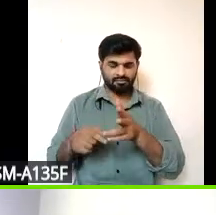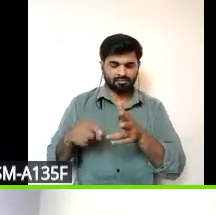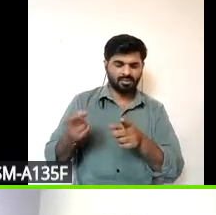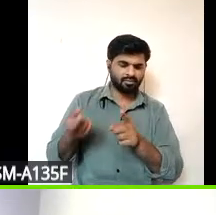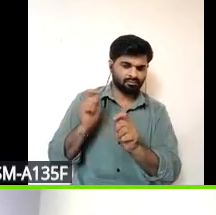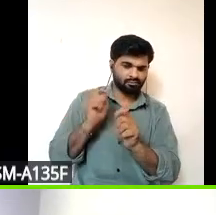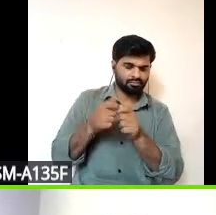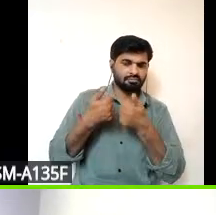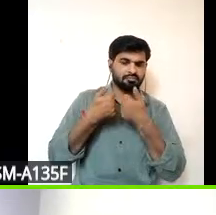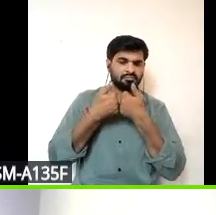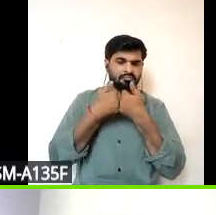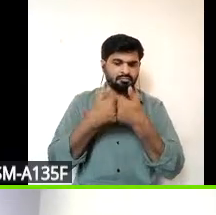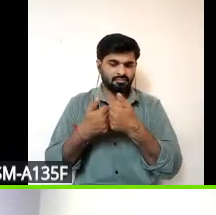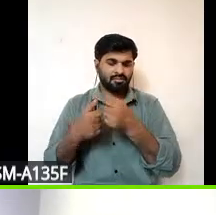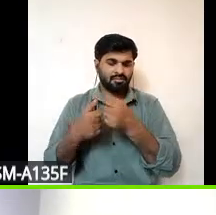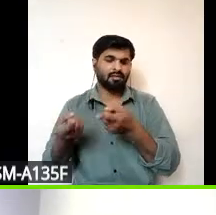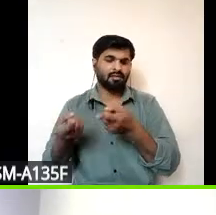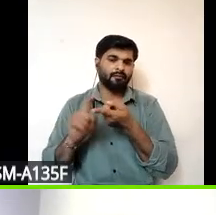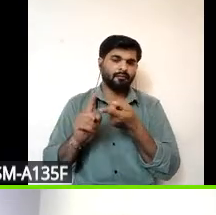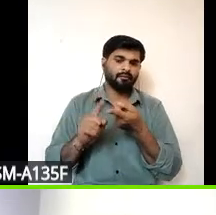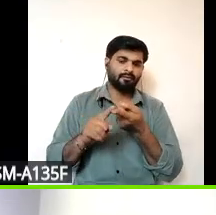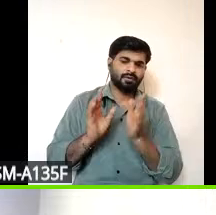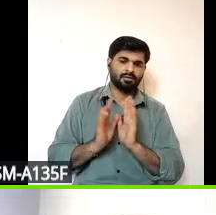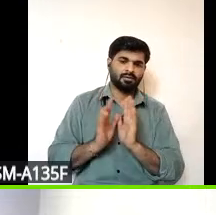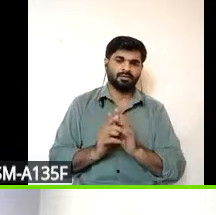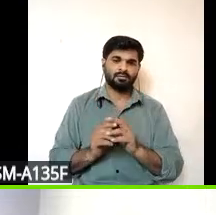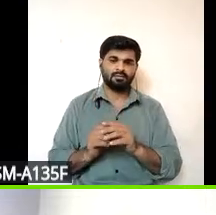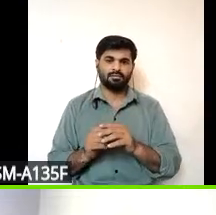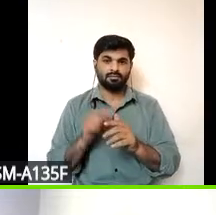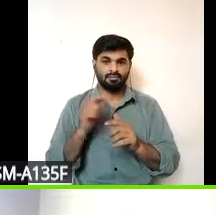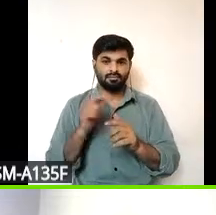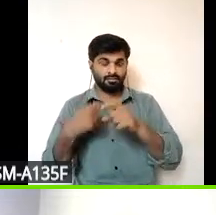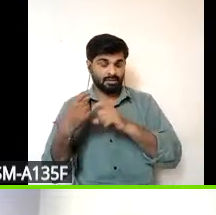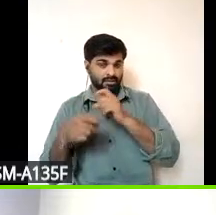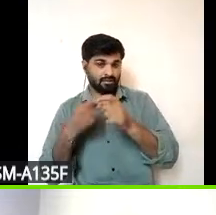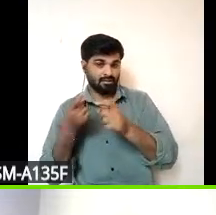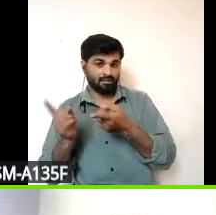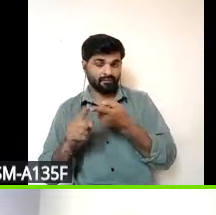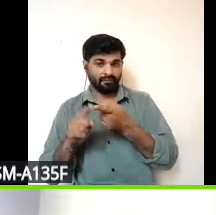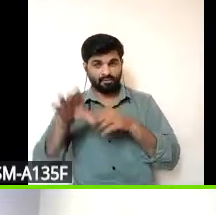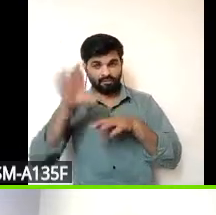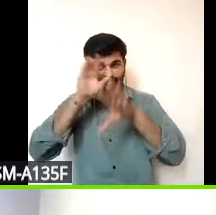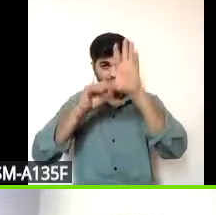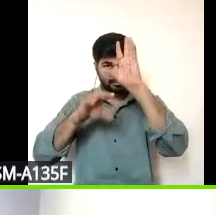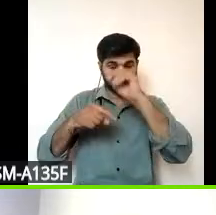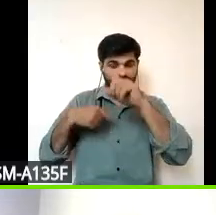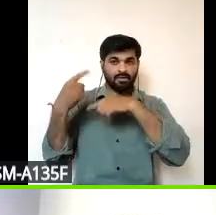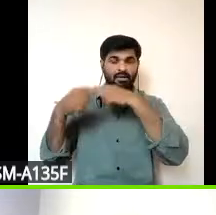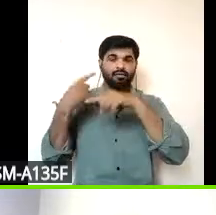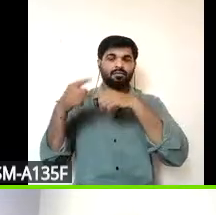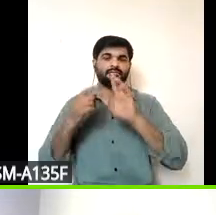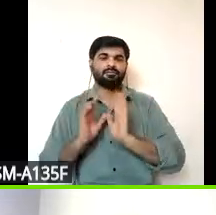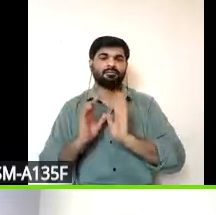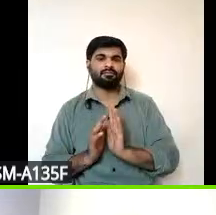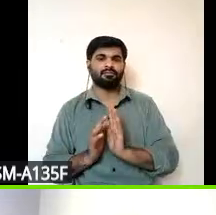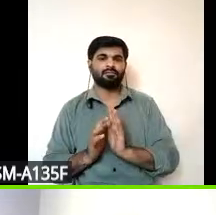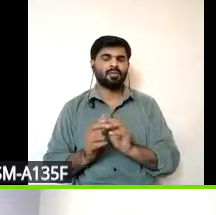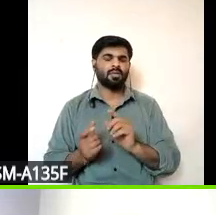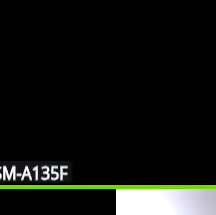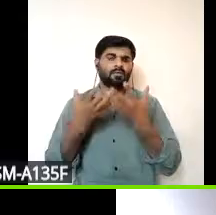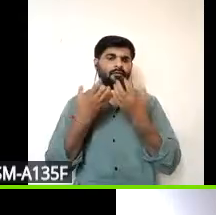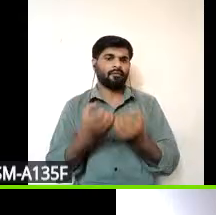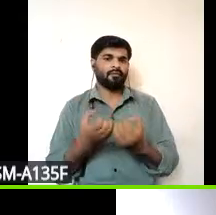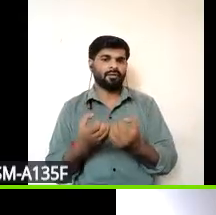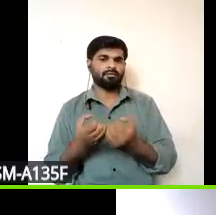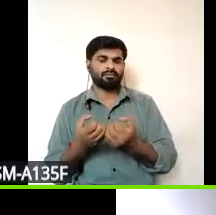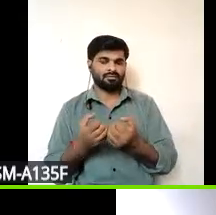2001. So what happened in both the censuses, and how can we learn from the history? I think that's something we were wanting to know and learn